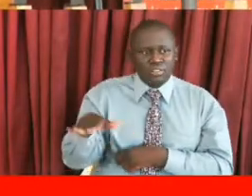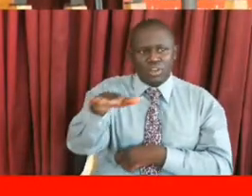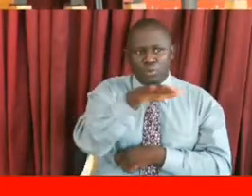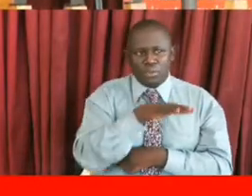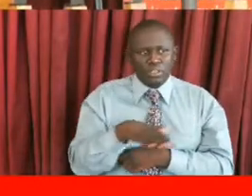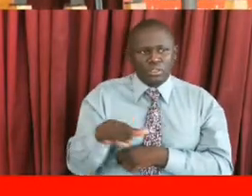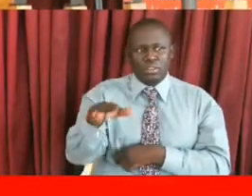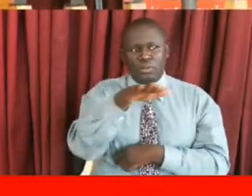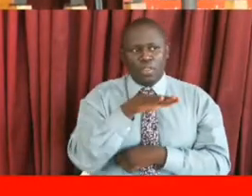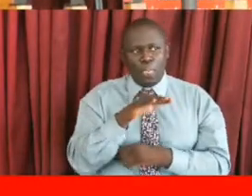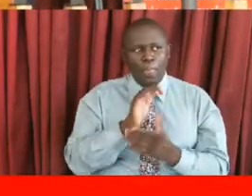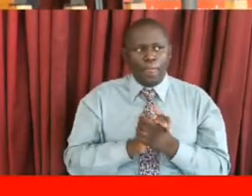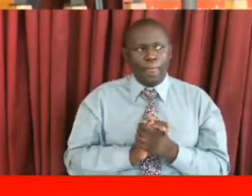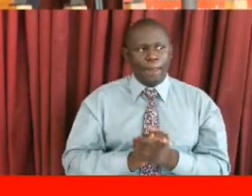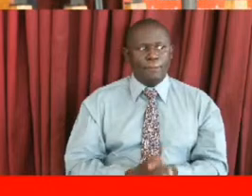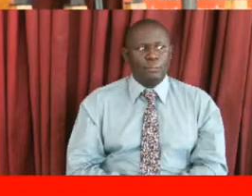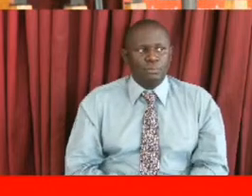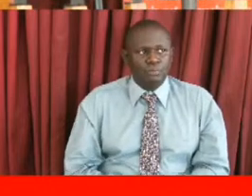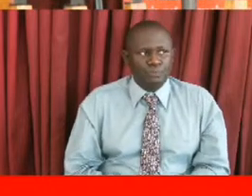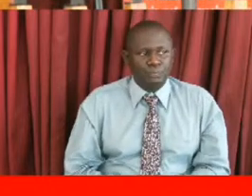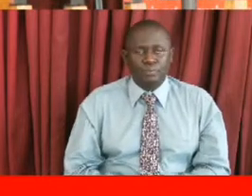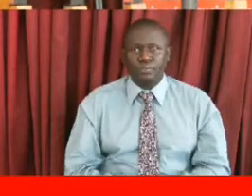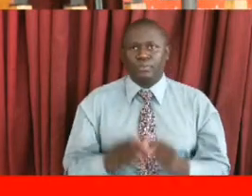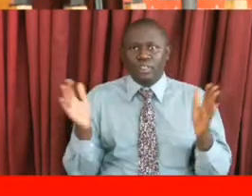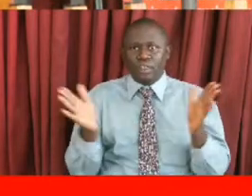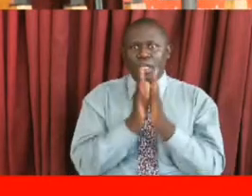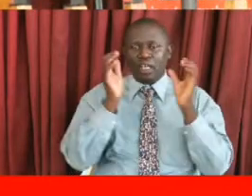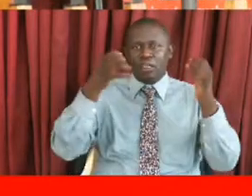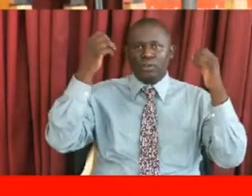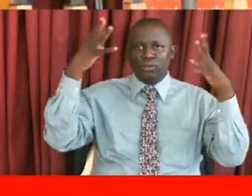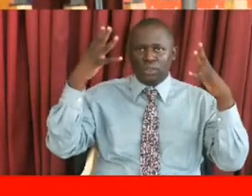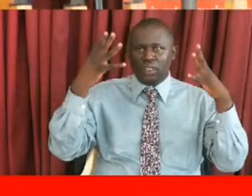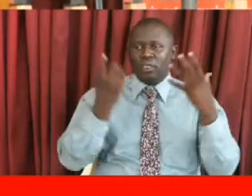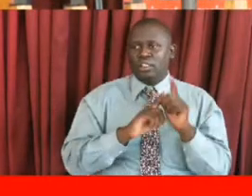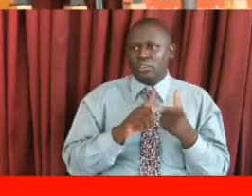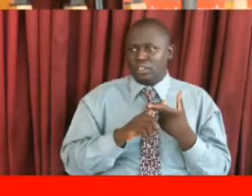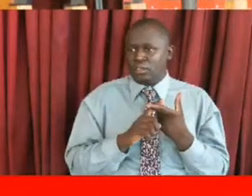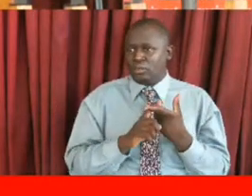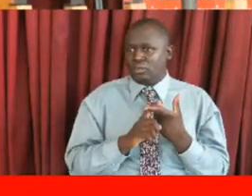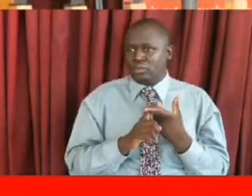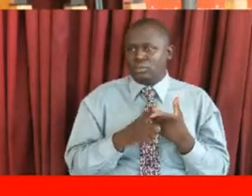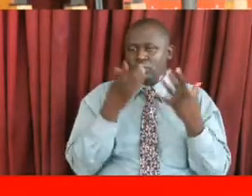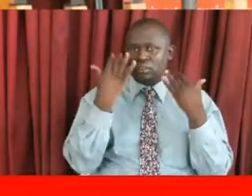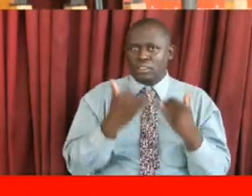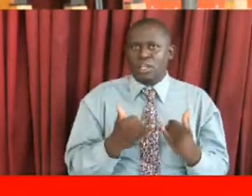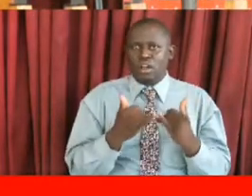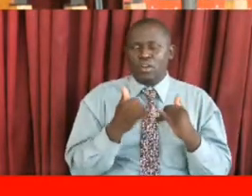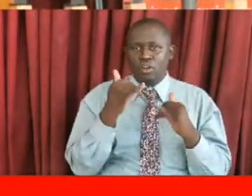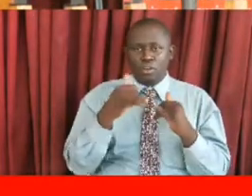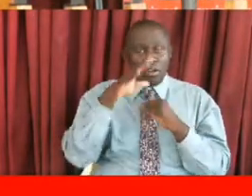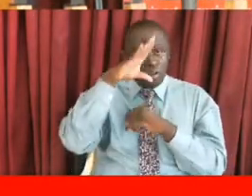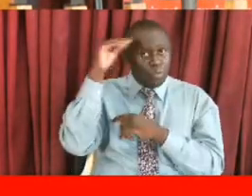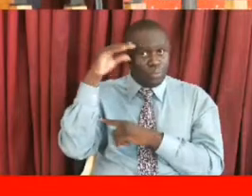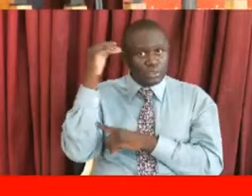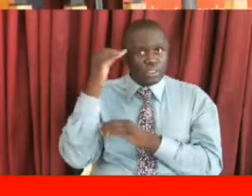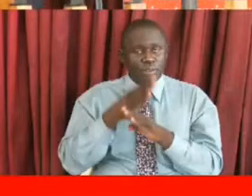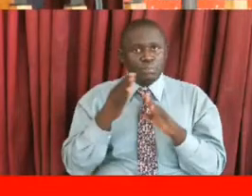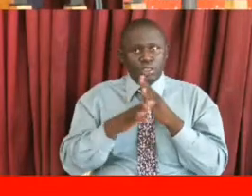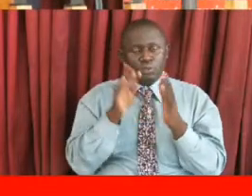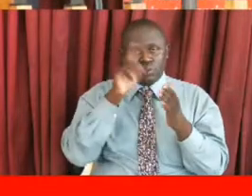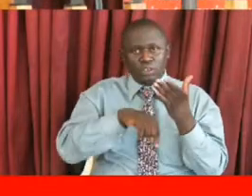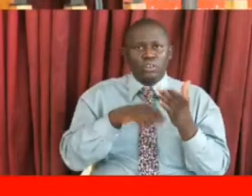environment amen hallelujah Moses built a silent Tabernacle for God in the